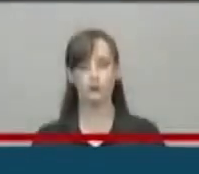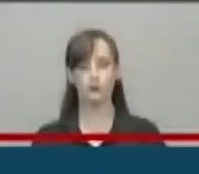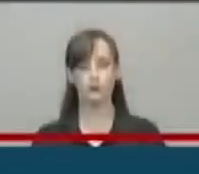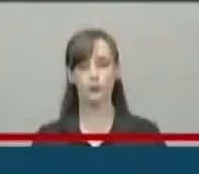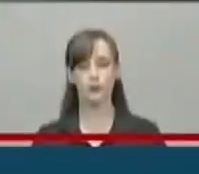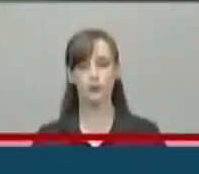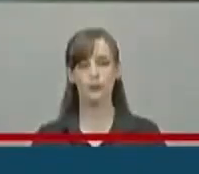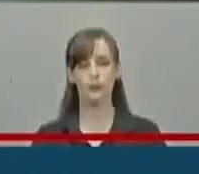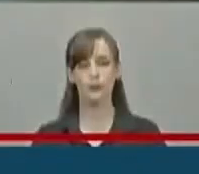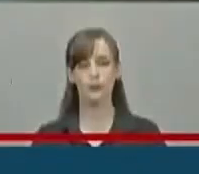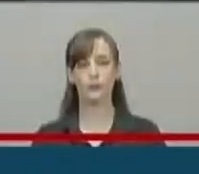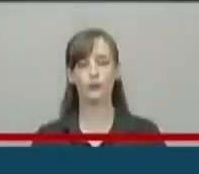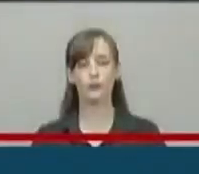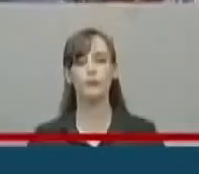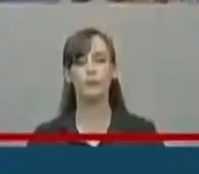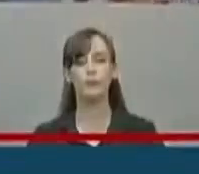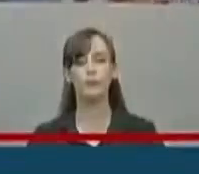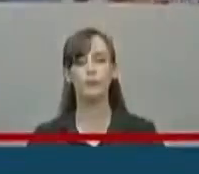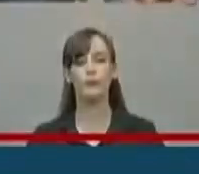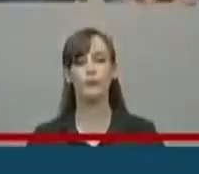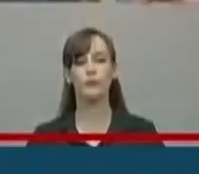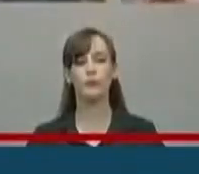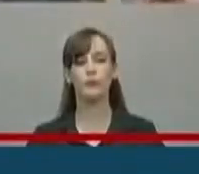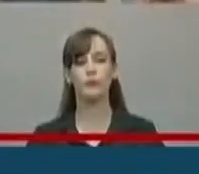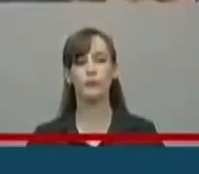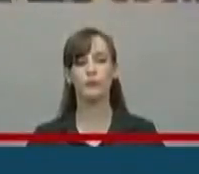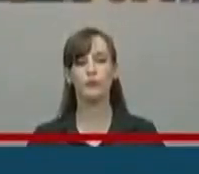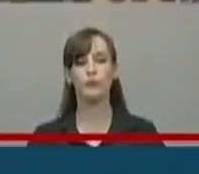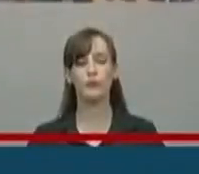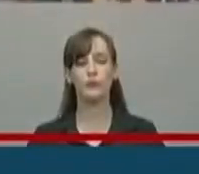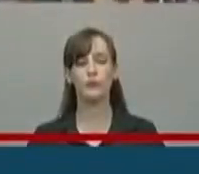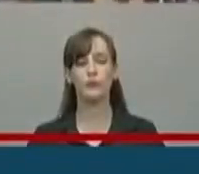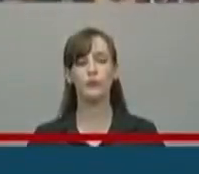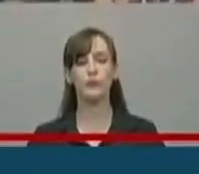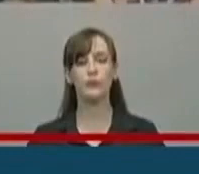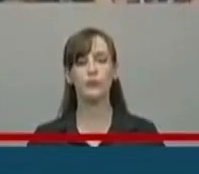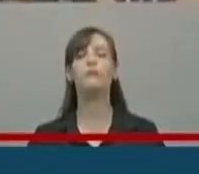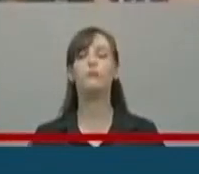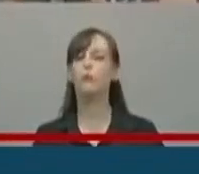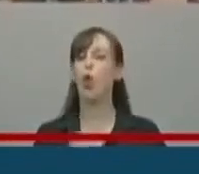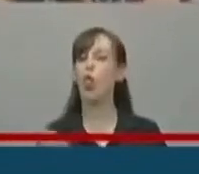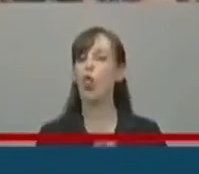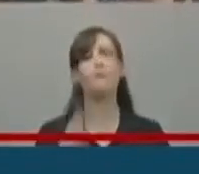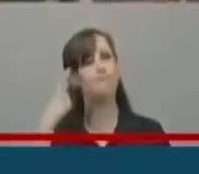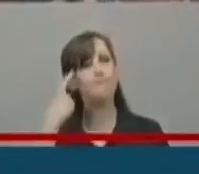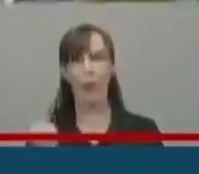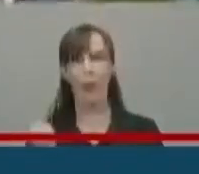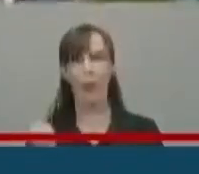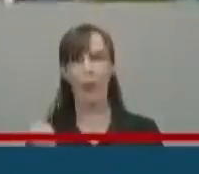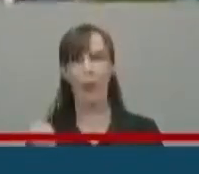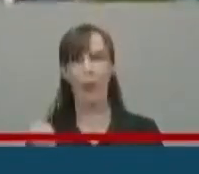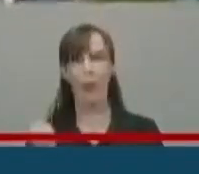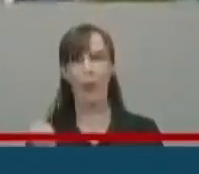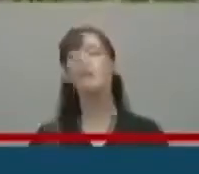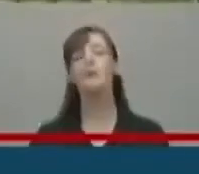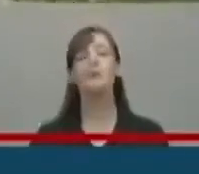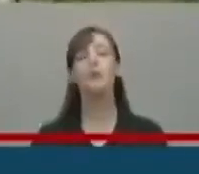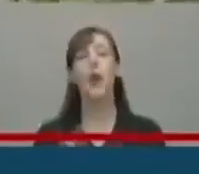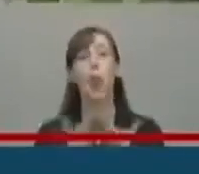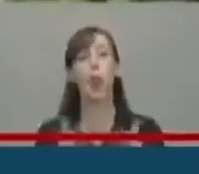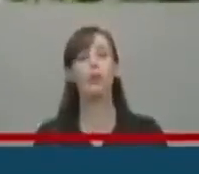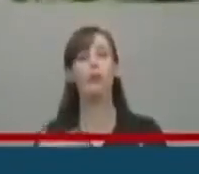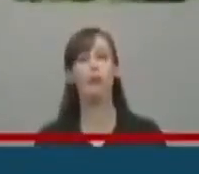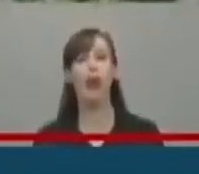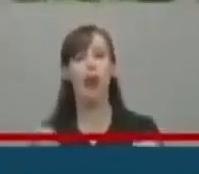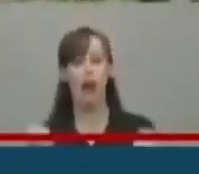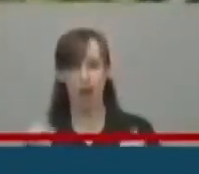April. The rate hike in electricity comes in the context in which the national gas regulator has already announced that it will analyze the rate